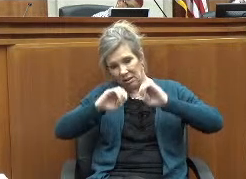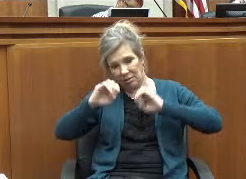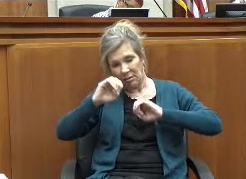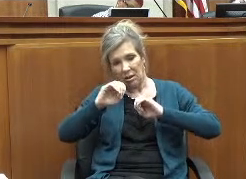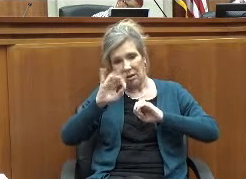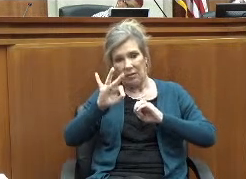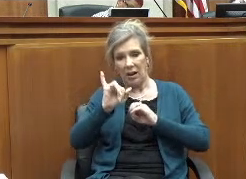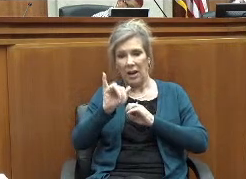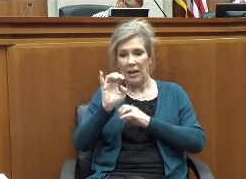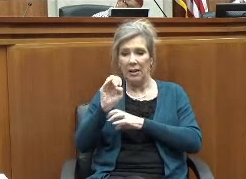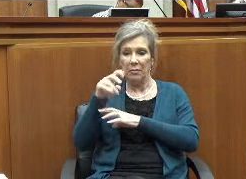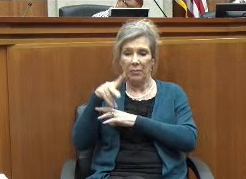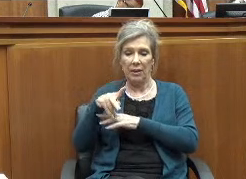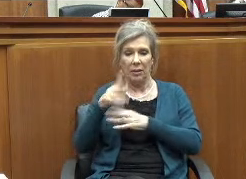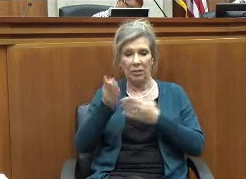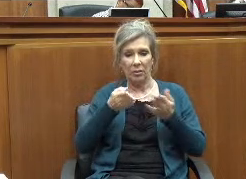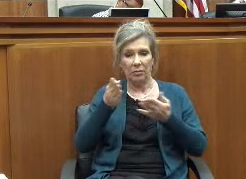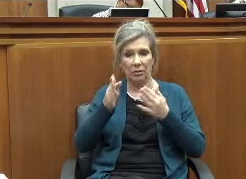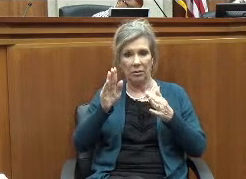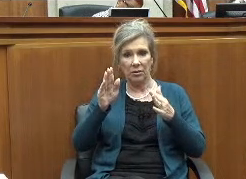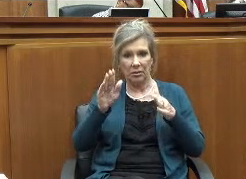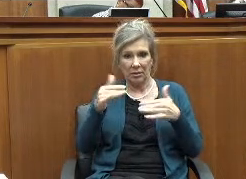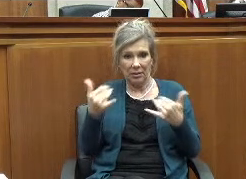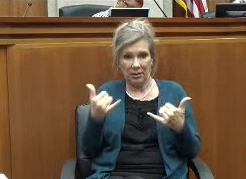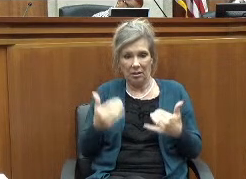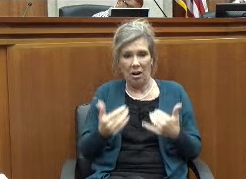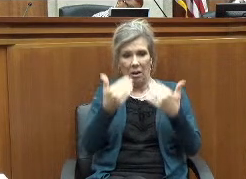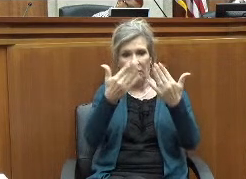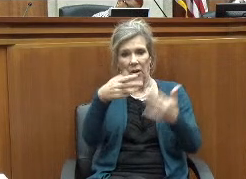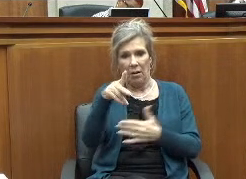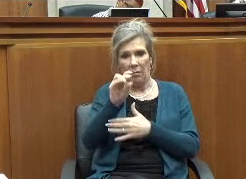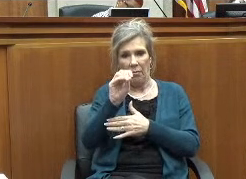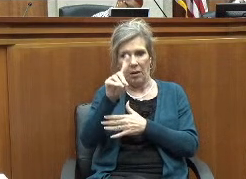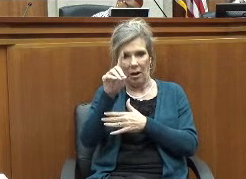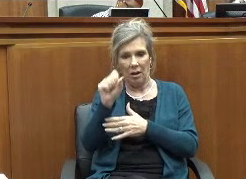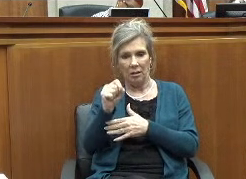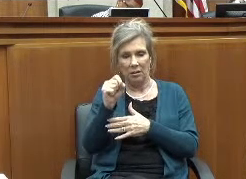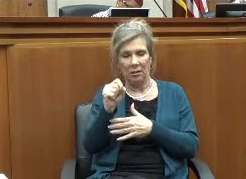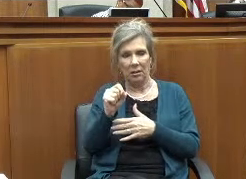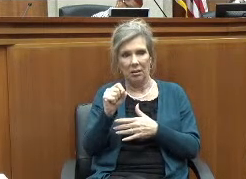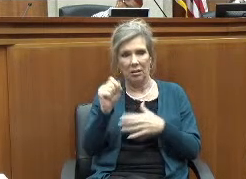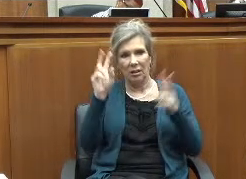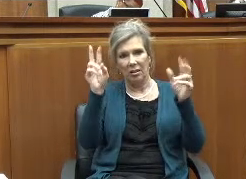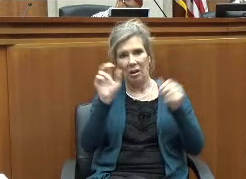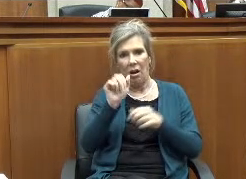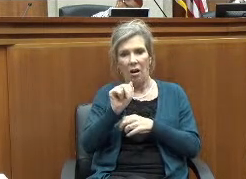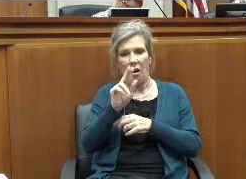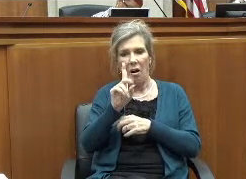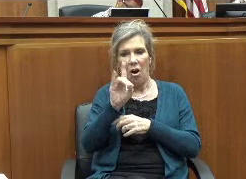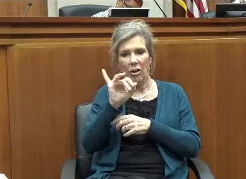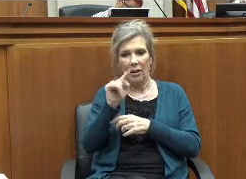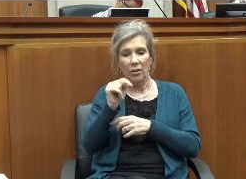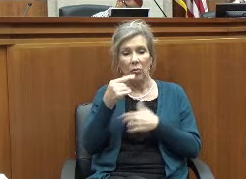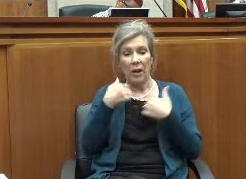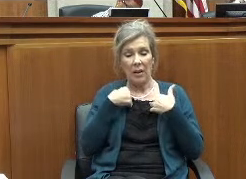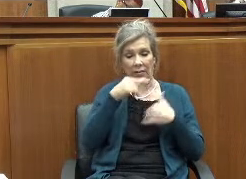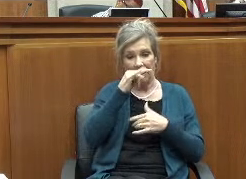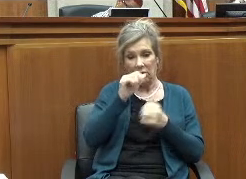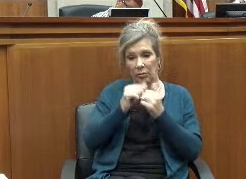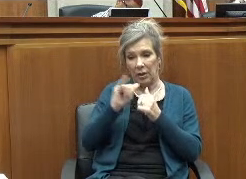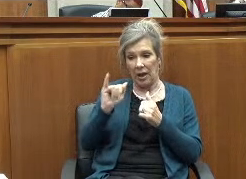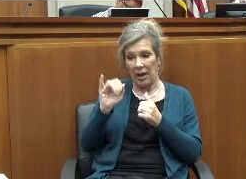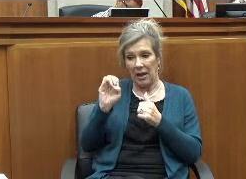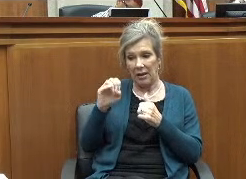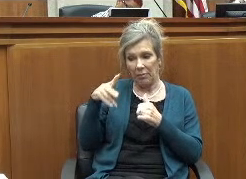services that are being offered at pods right now, right? So kind of an audit to make sure if we have kids with IEPs, are